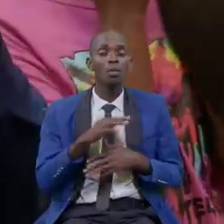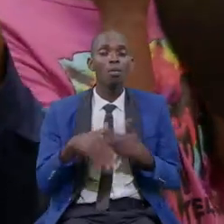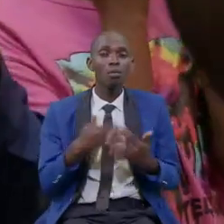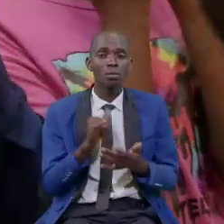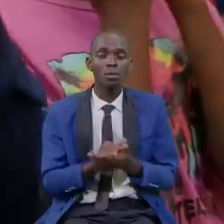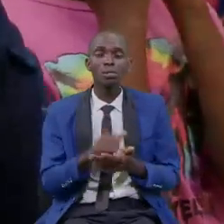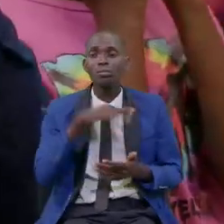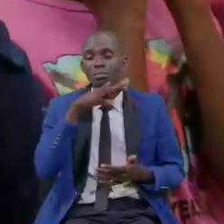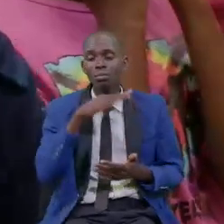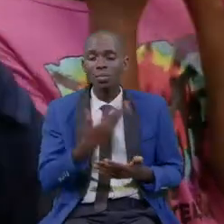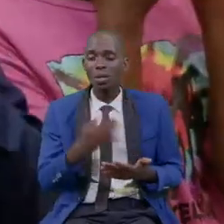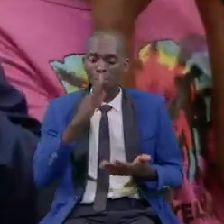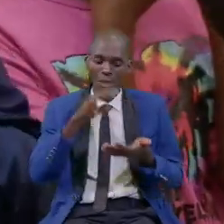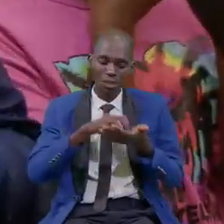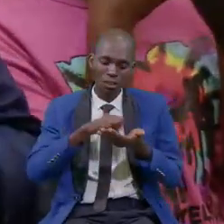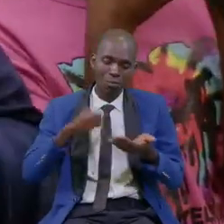away?